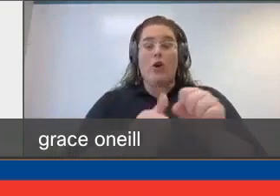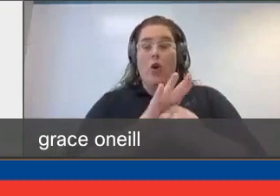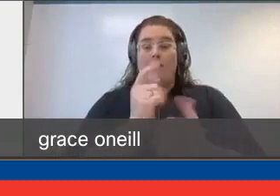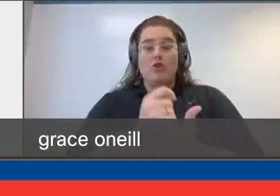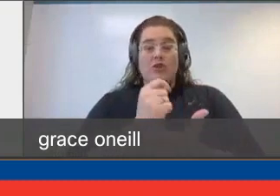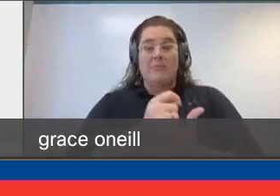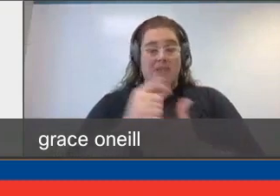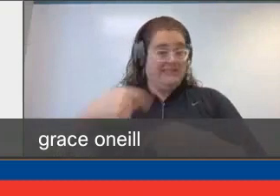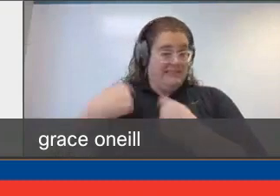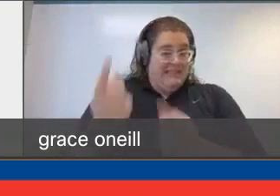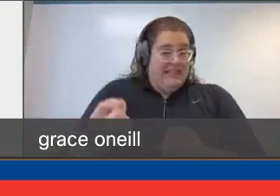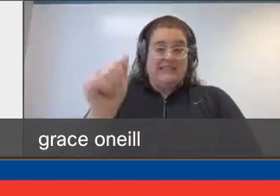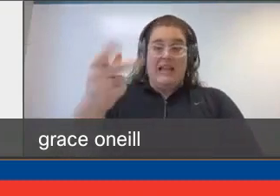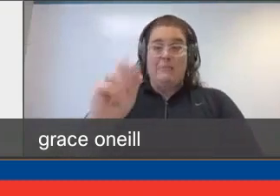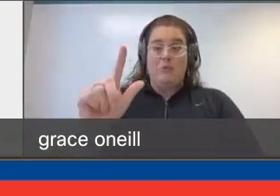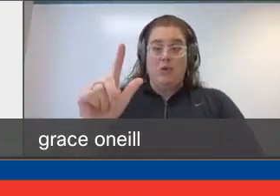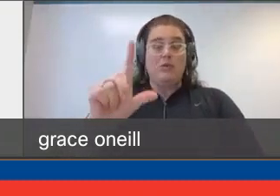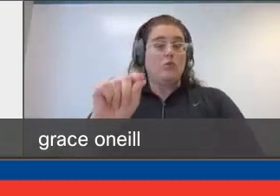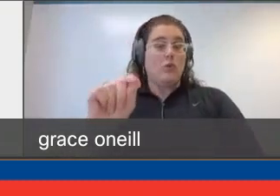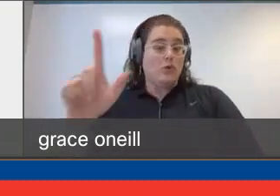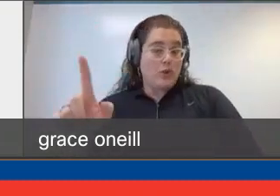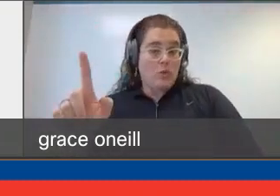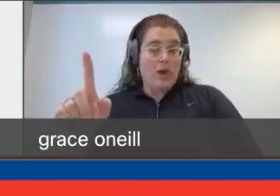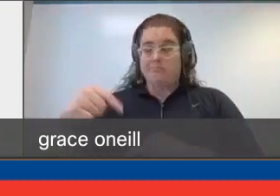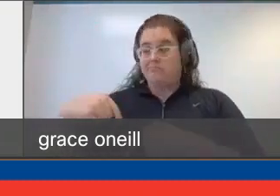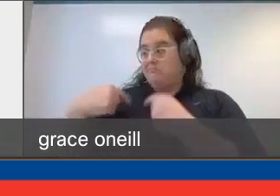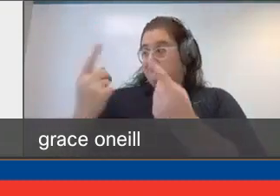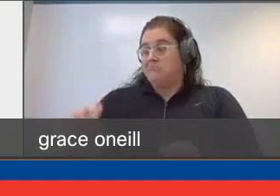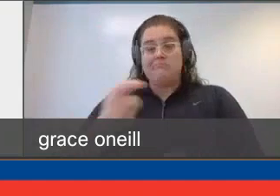April of 2021.